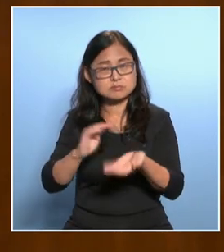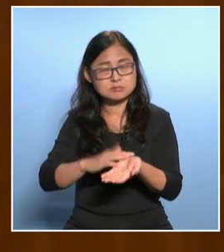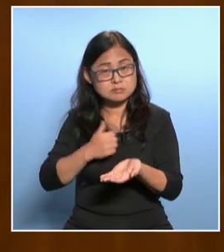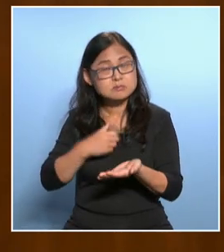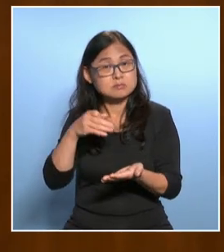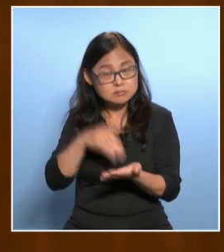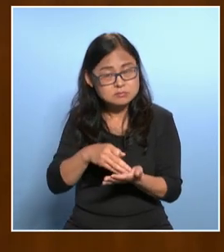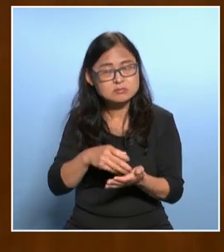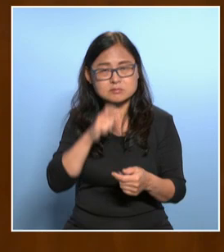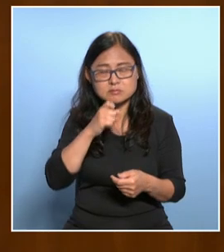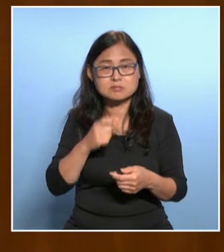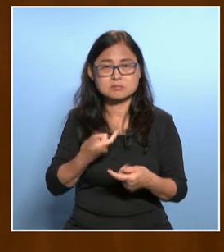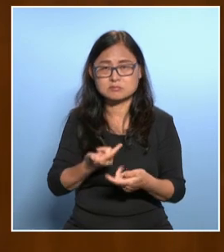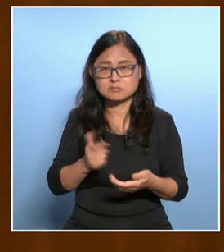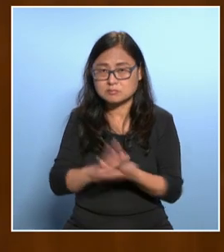So that means